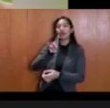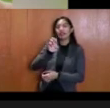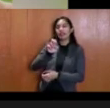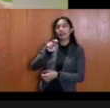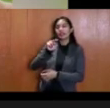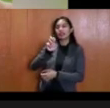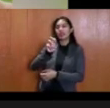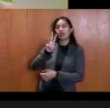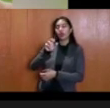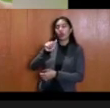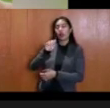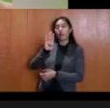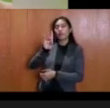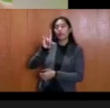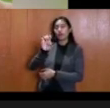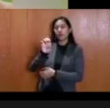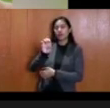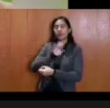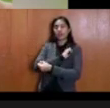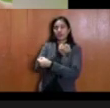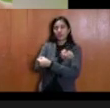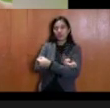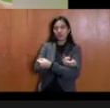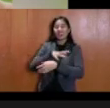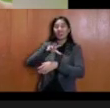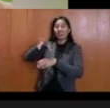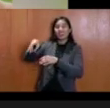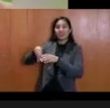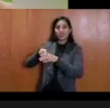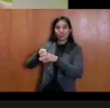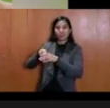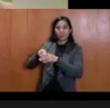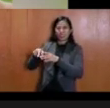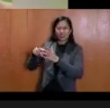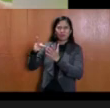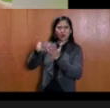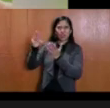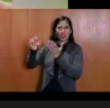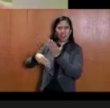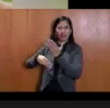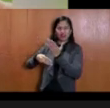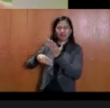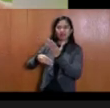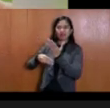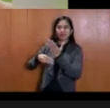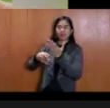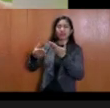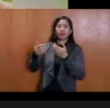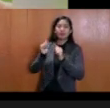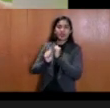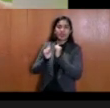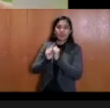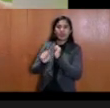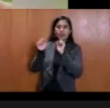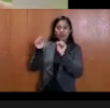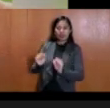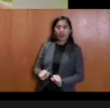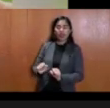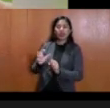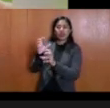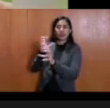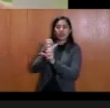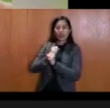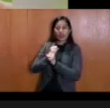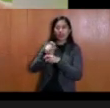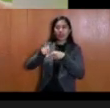Energy Option Program, wherein there are what we term as retail electricity suppliers